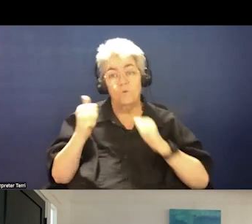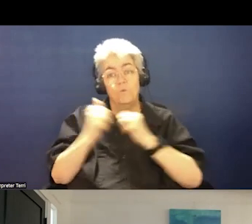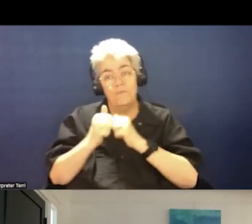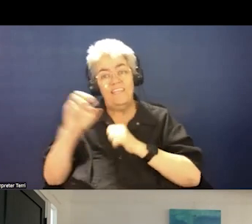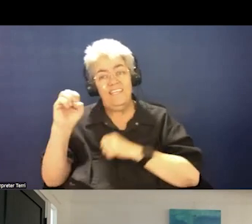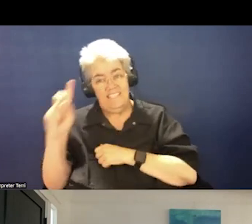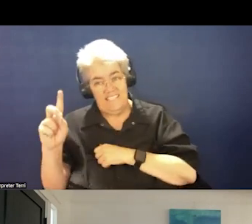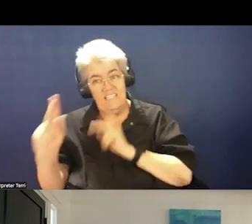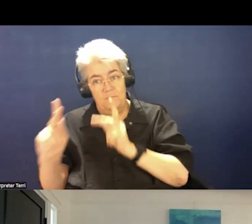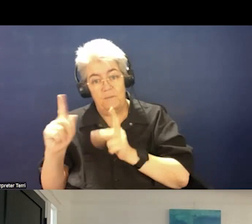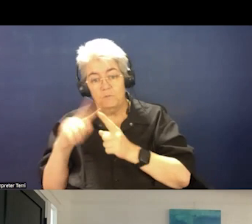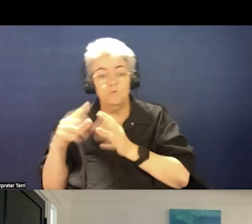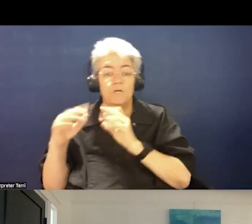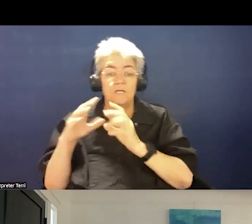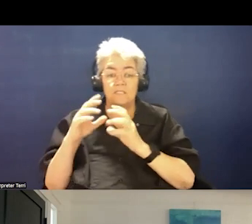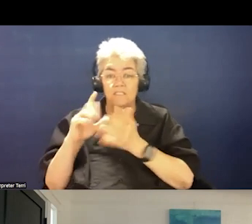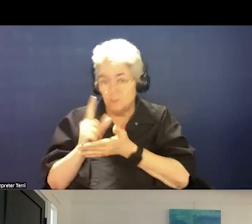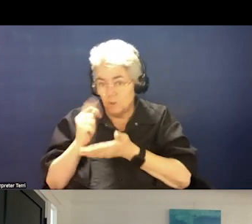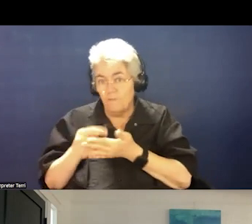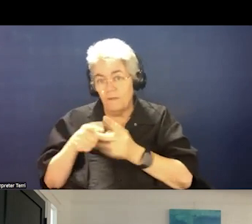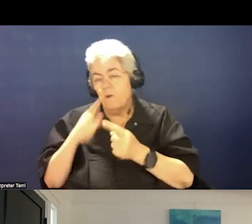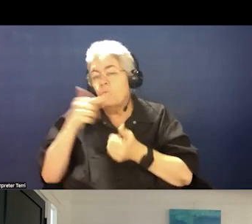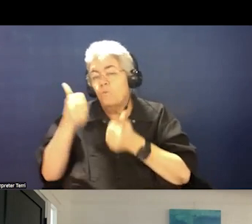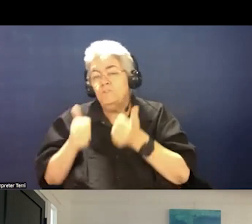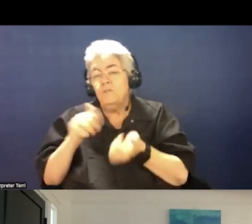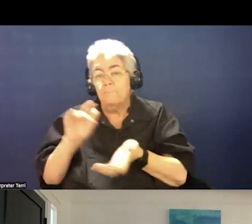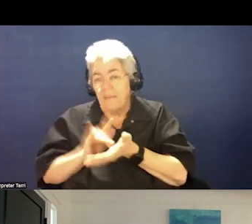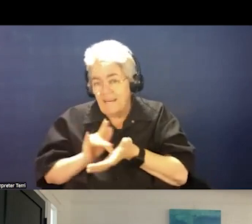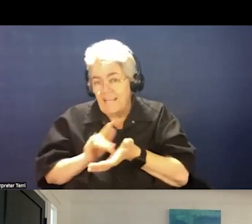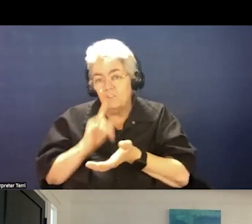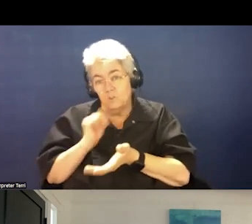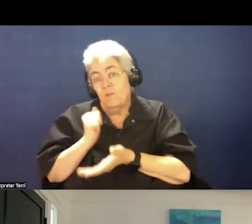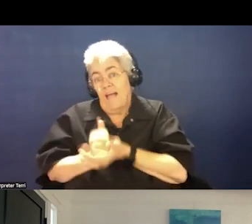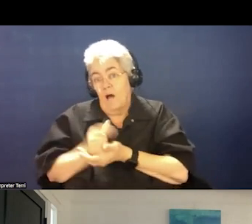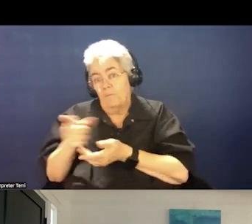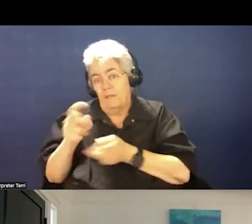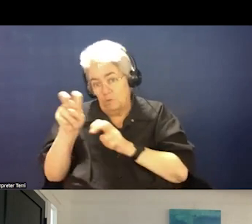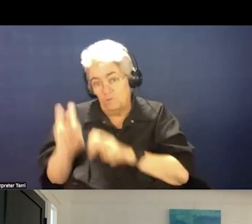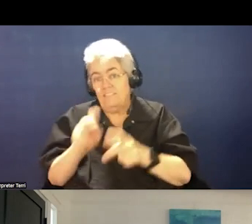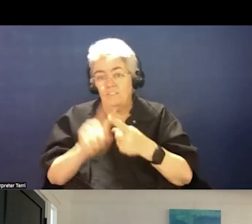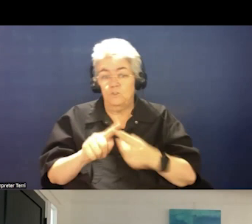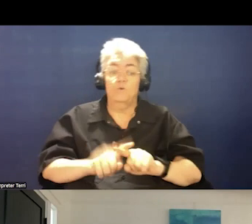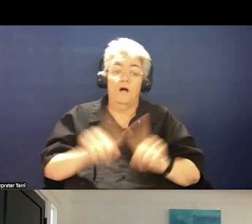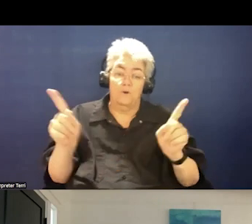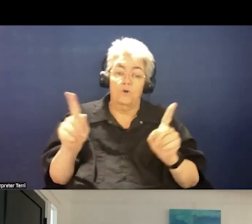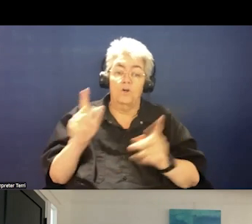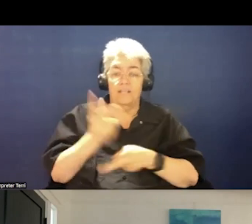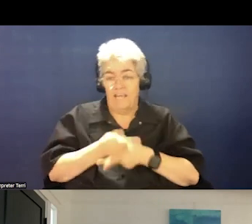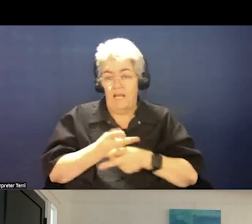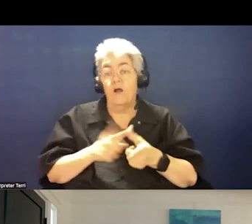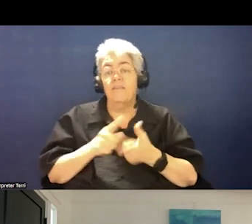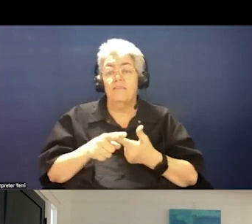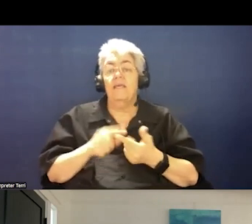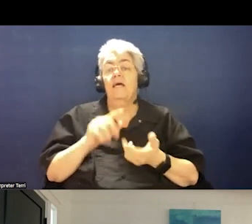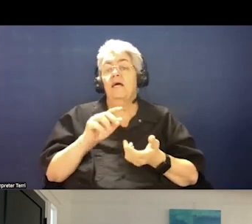to consult with them on behavioral health medications to kind of help some of those transitions to other levels of care. That evolved into us